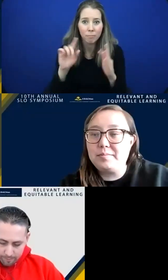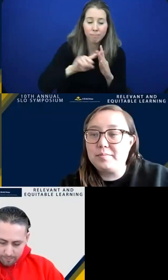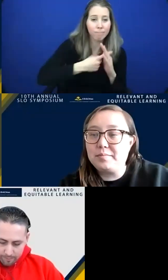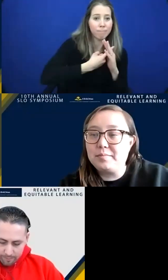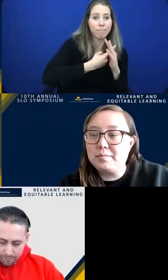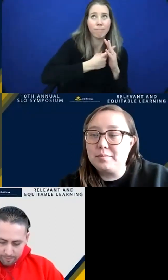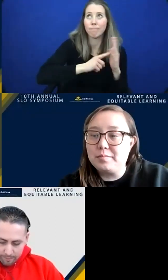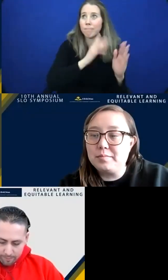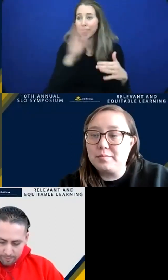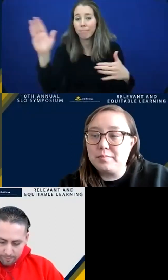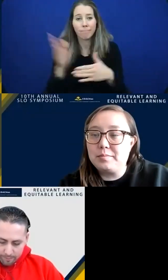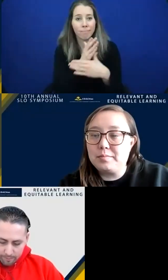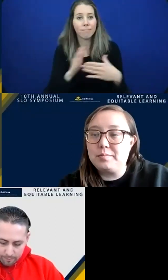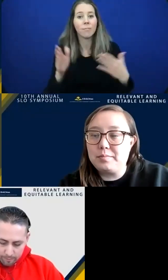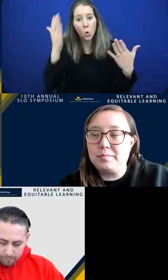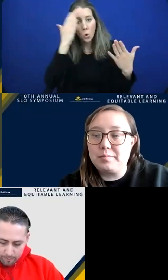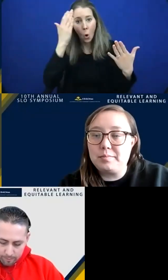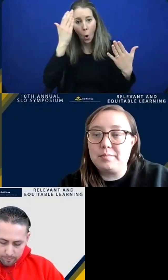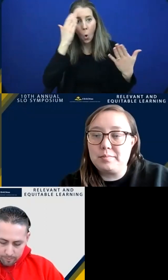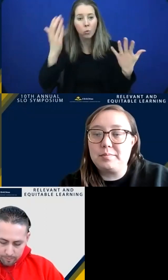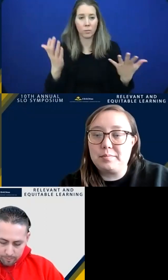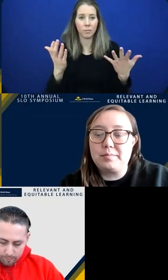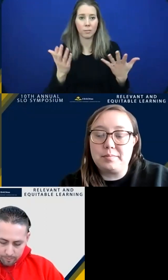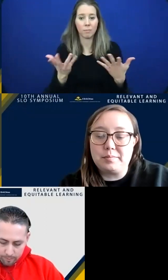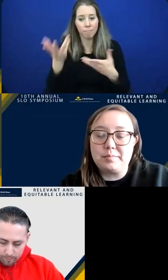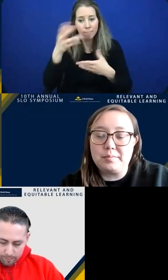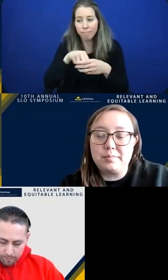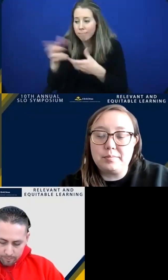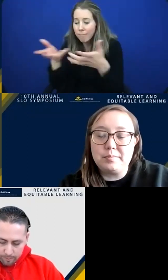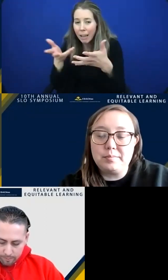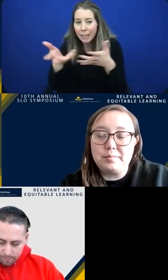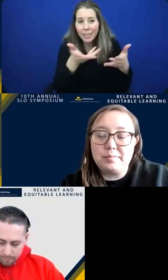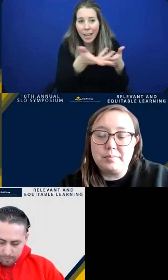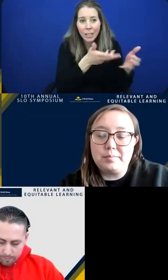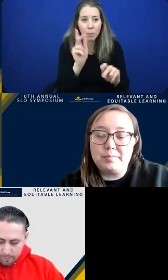I have so many levers to pull to try and engage people and